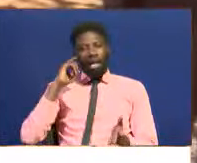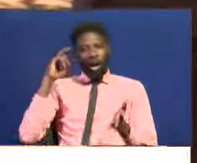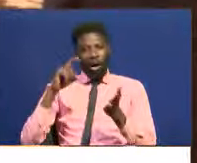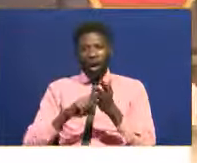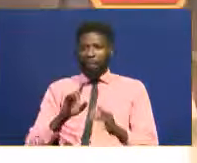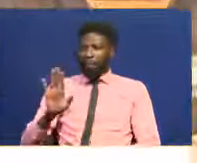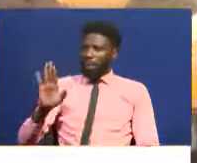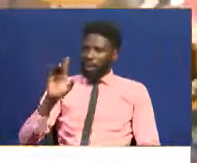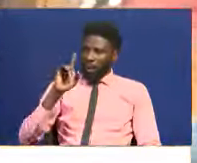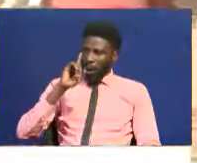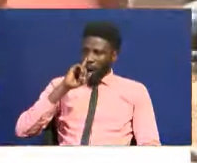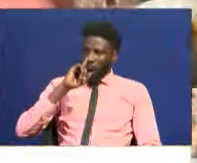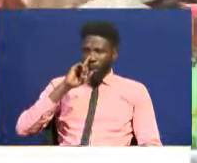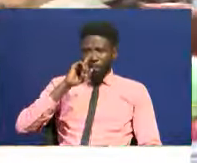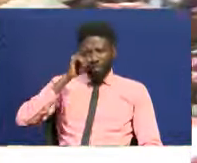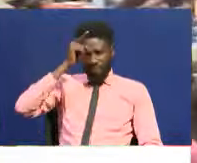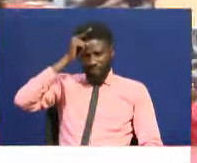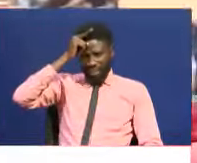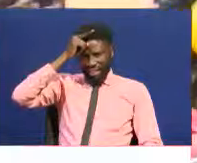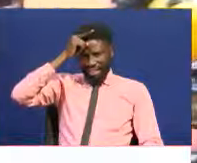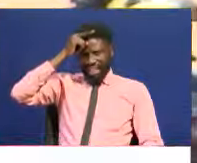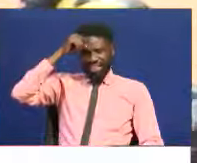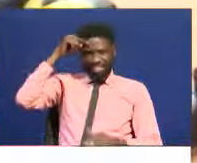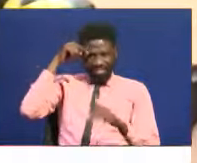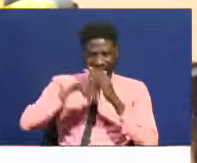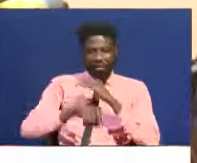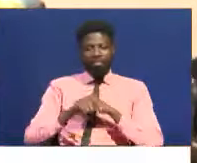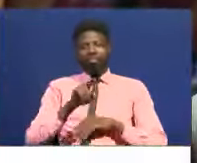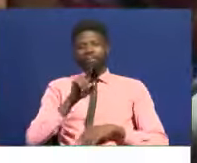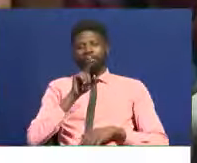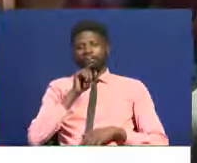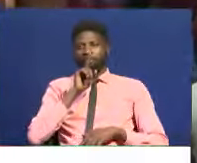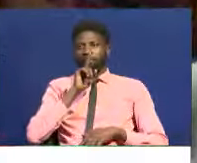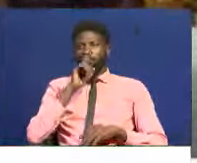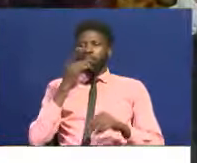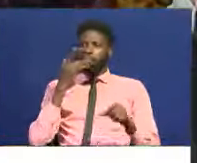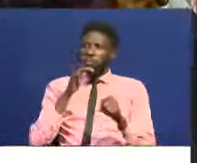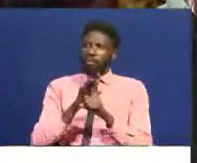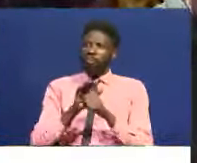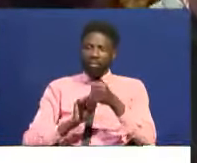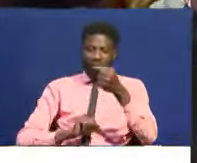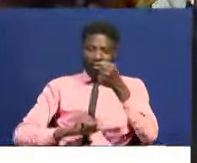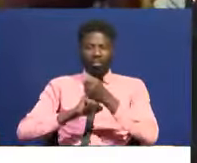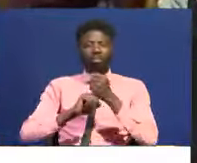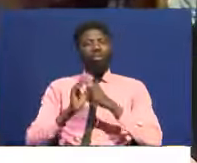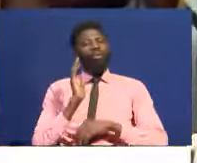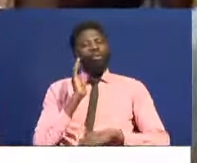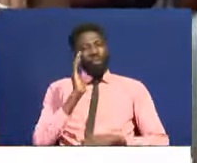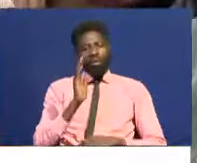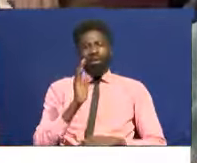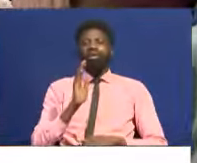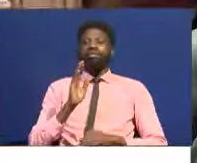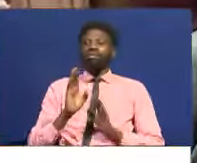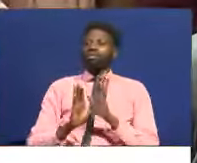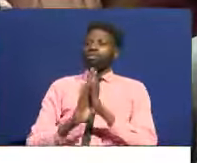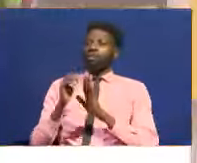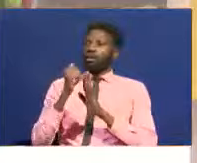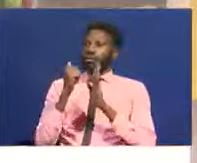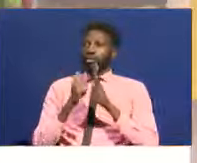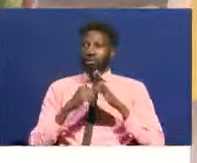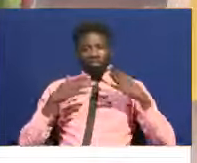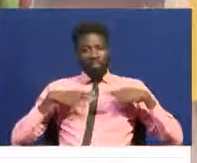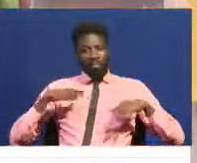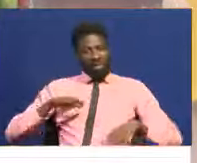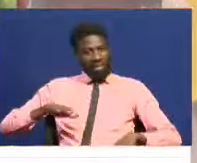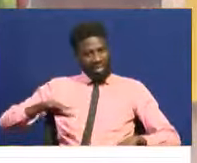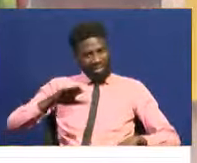origin and committed to support the president's development agenda. Villagers at Mukothima Shopping Center expressed joy for